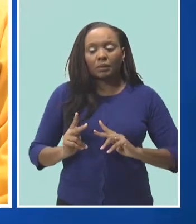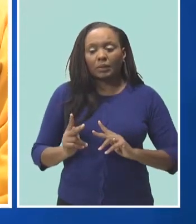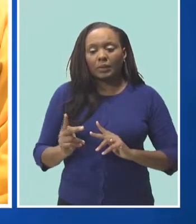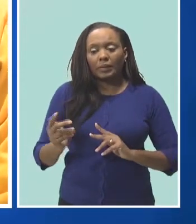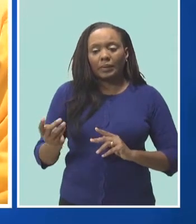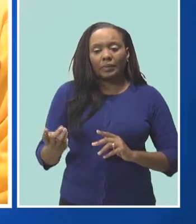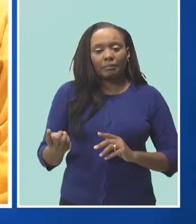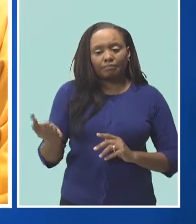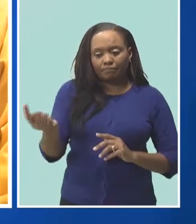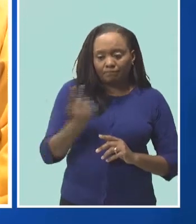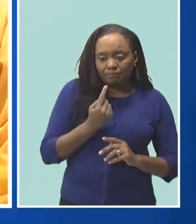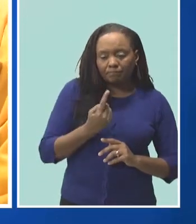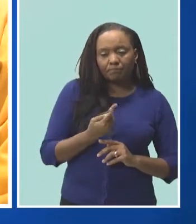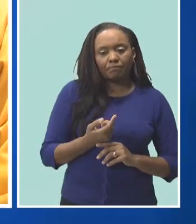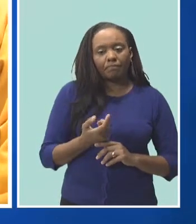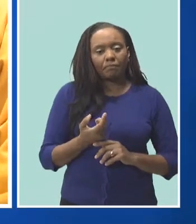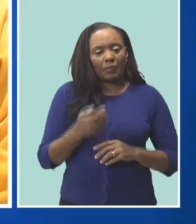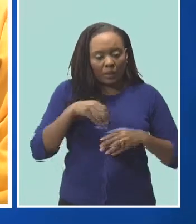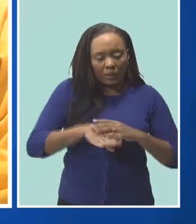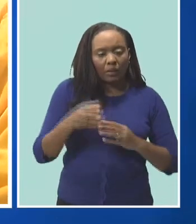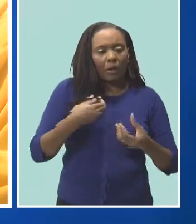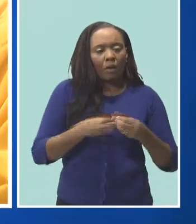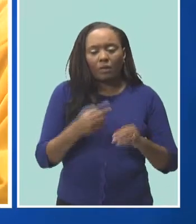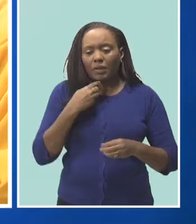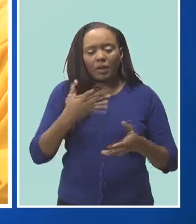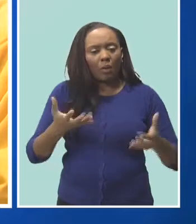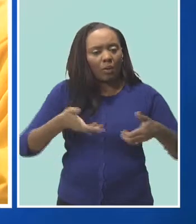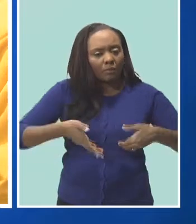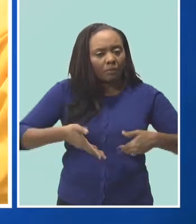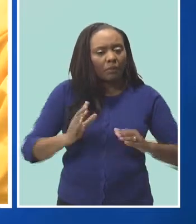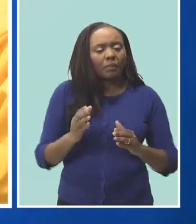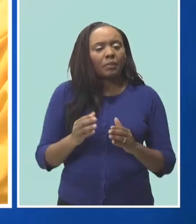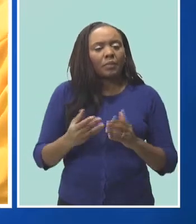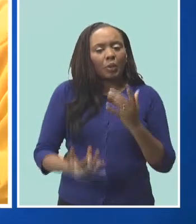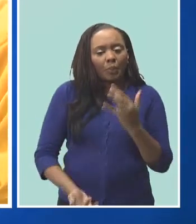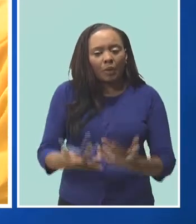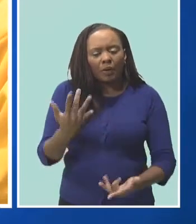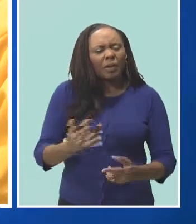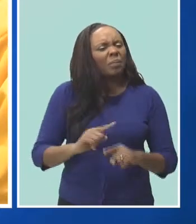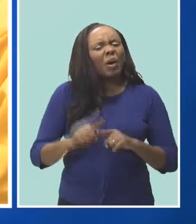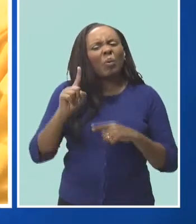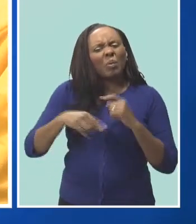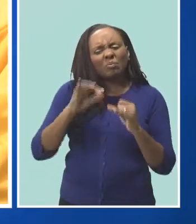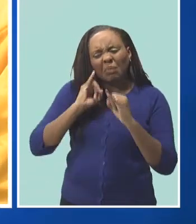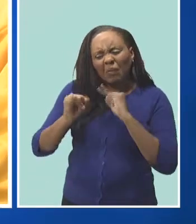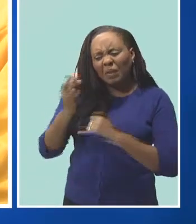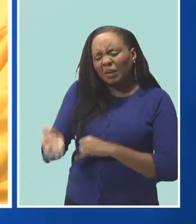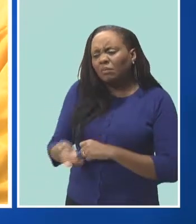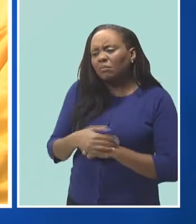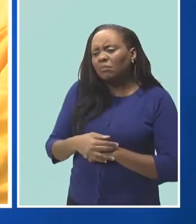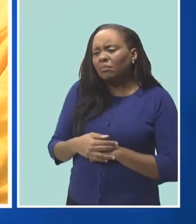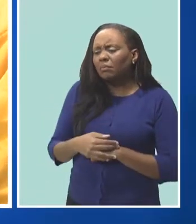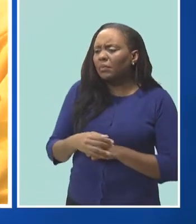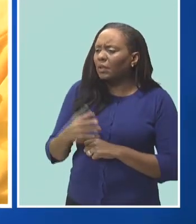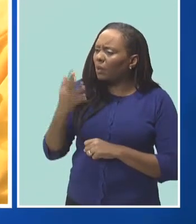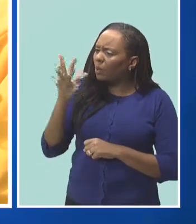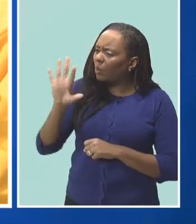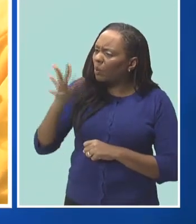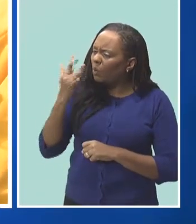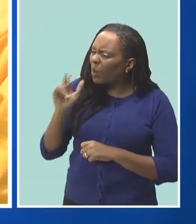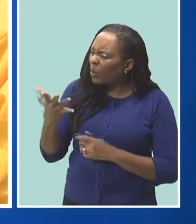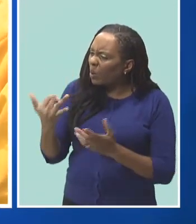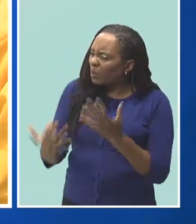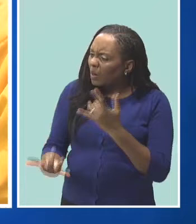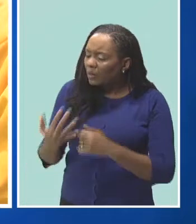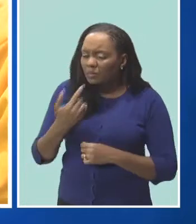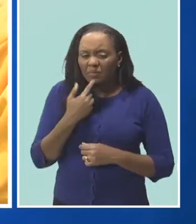wanted permits to burn. On interview, it was discovered, one person said that, look, I want to